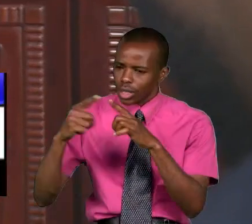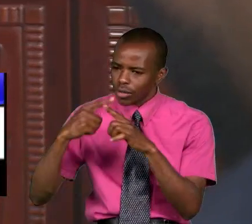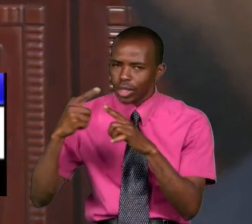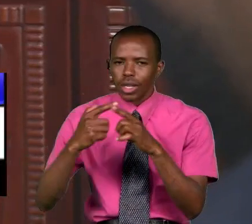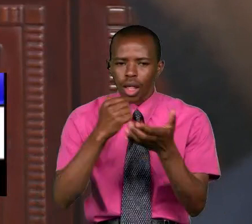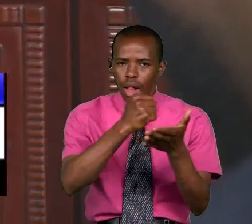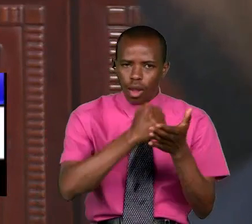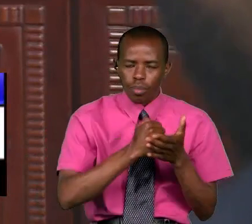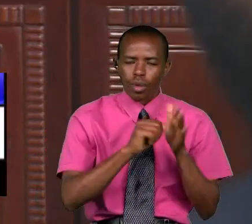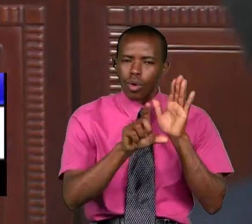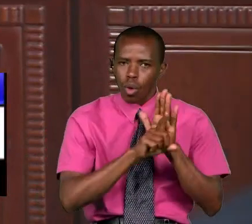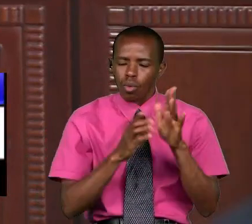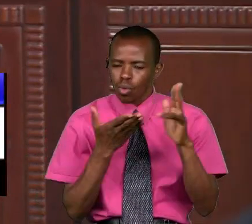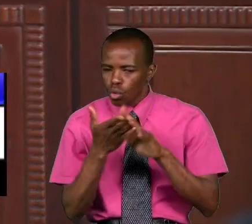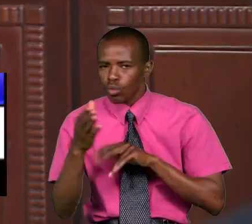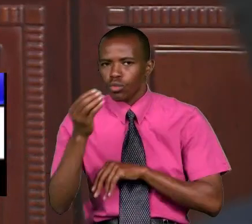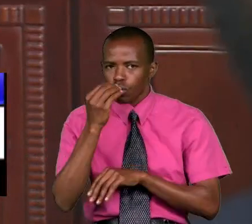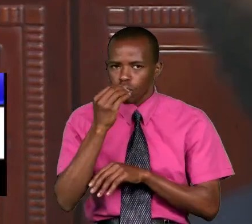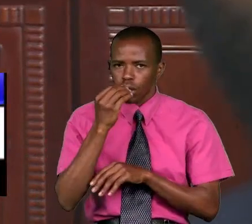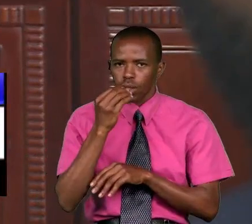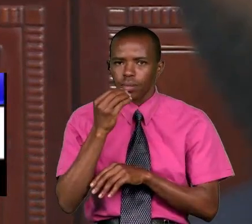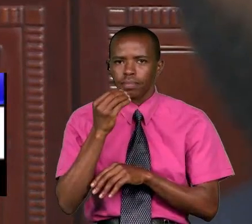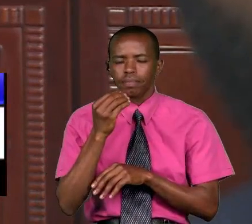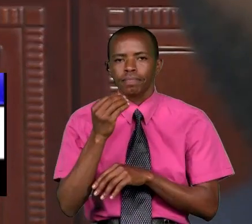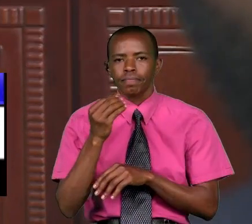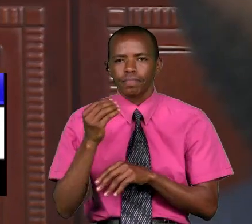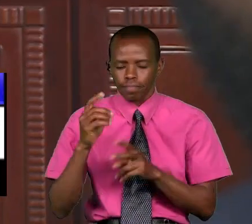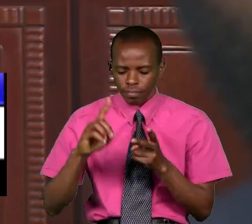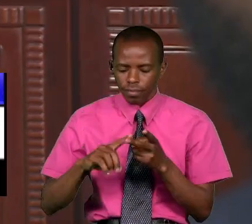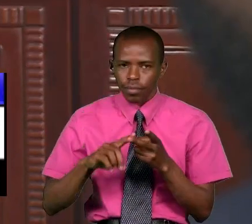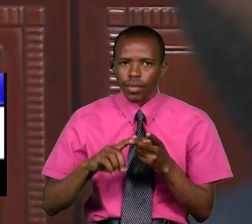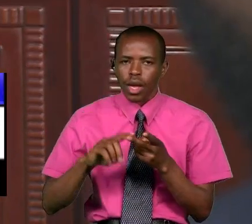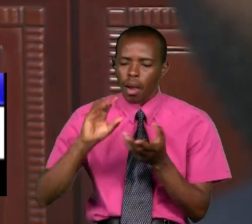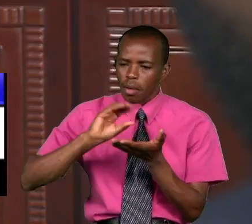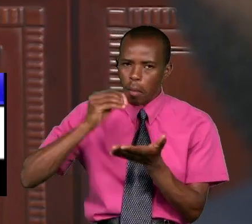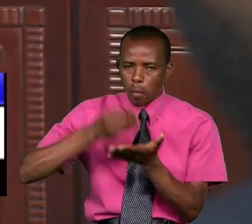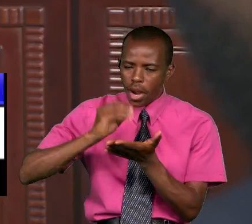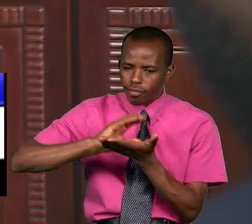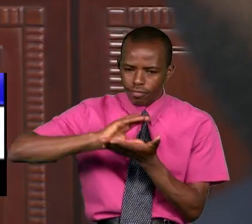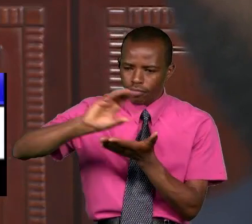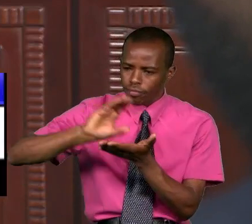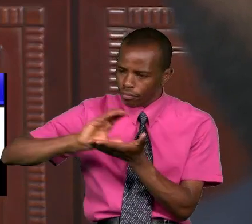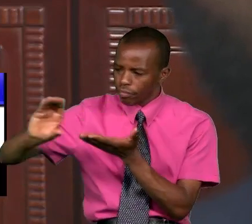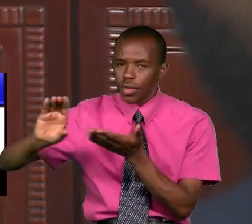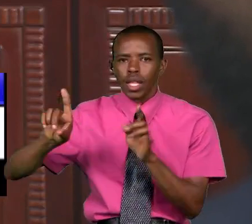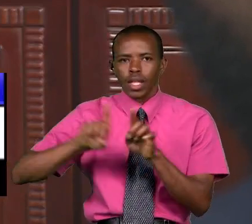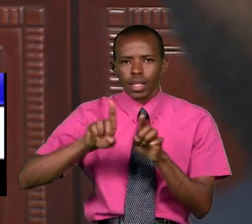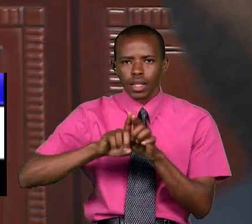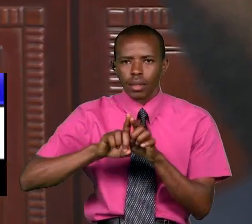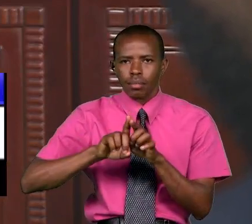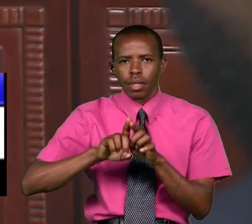interventions, mainly through food in kind, also cash transfer, but also through